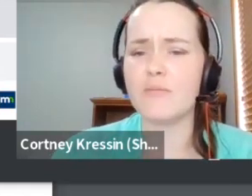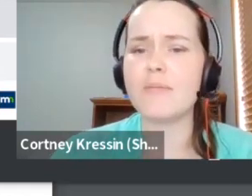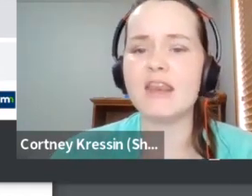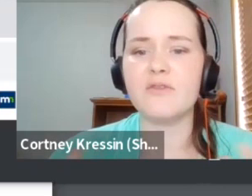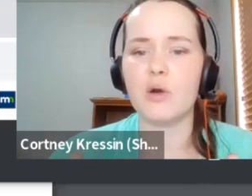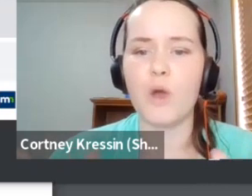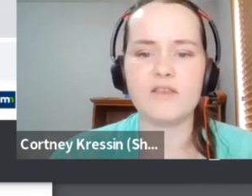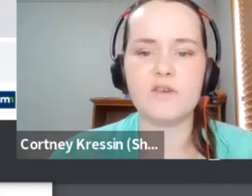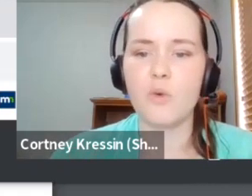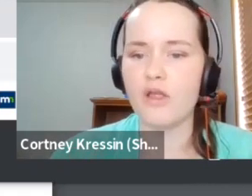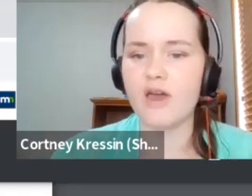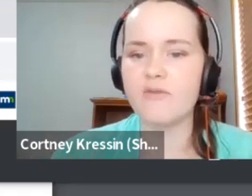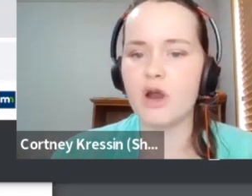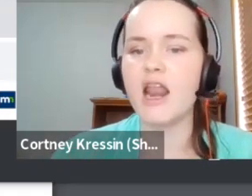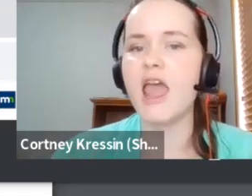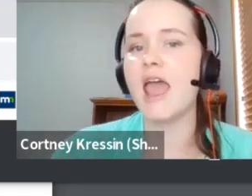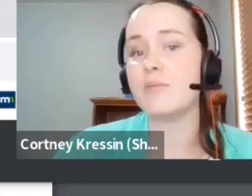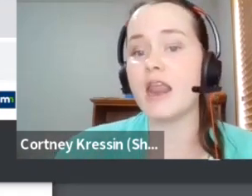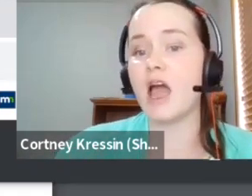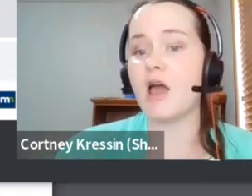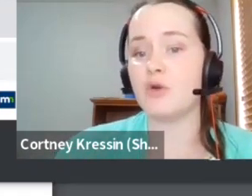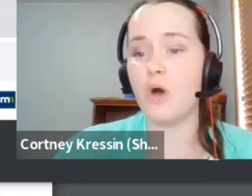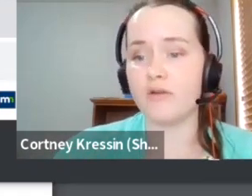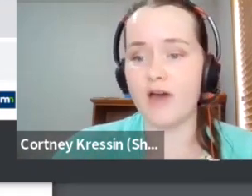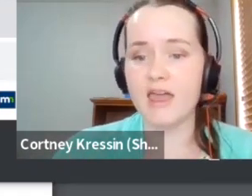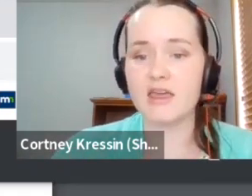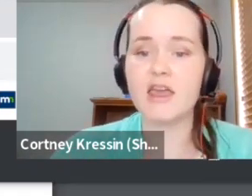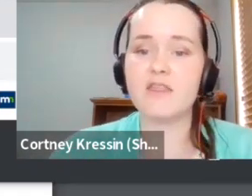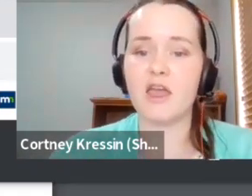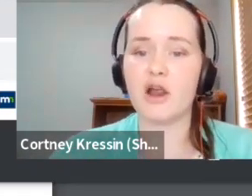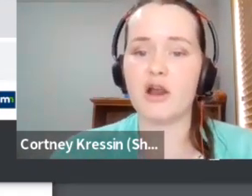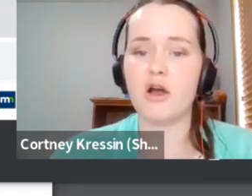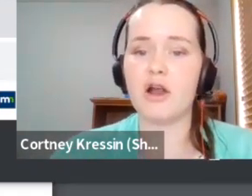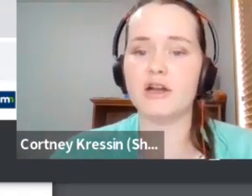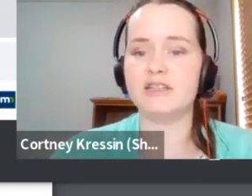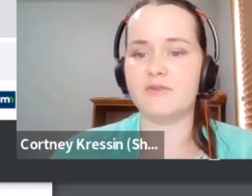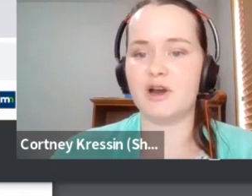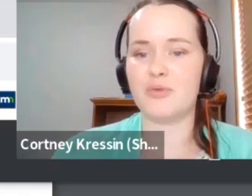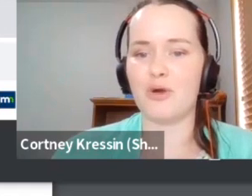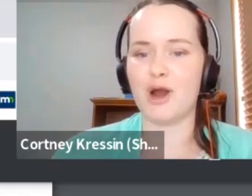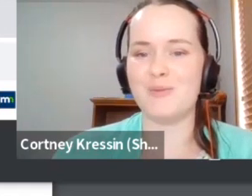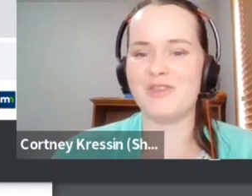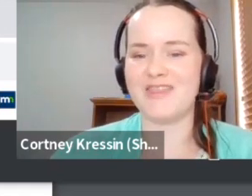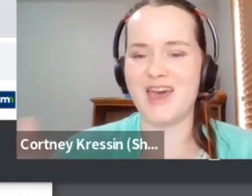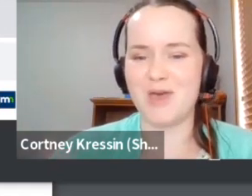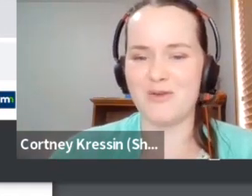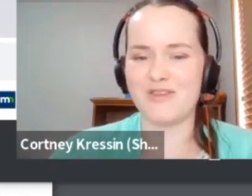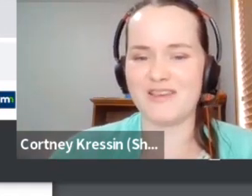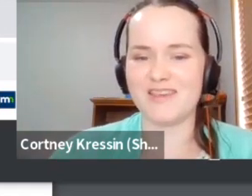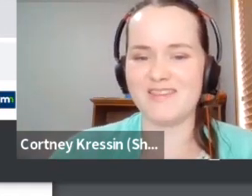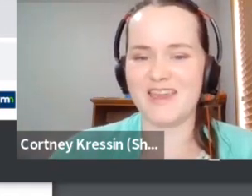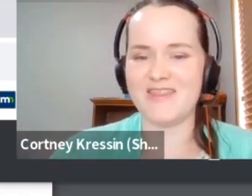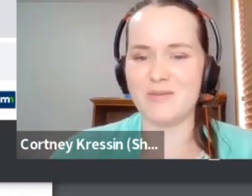there are many different ways to qualify for it. And depending on how you qualify, there are different programs that